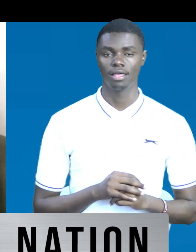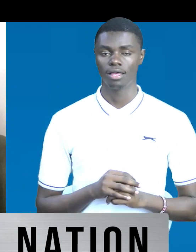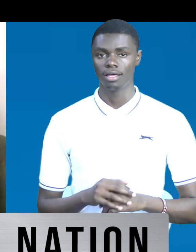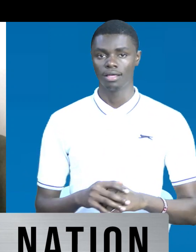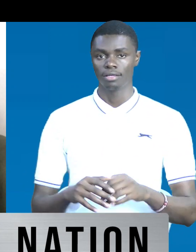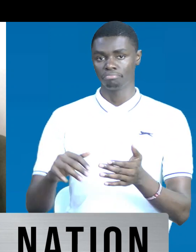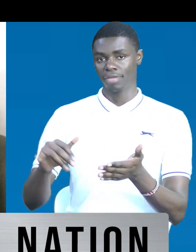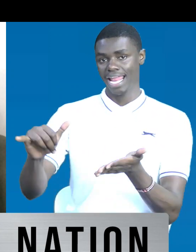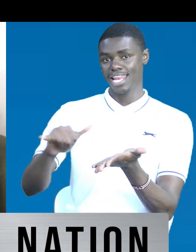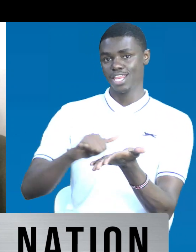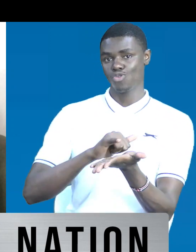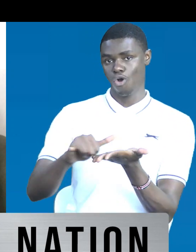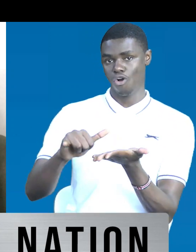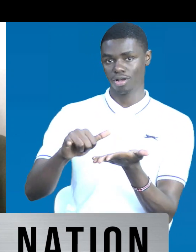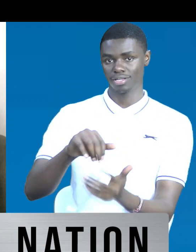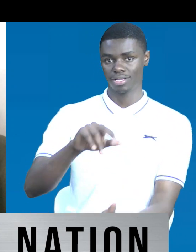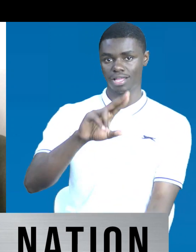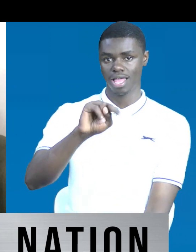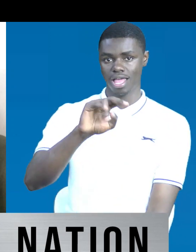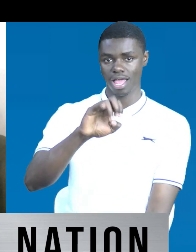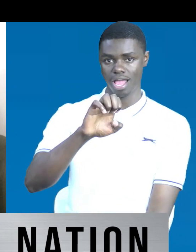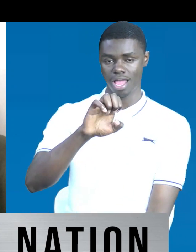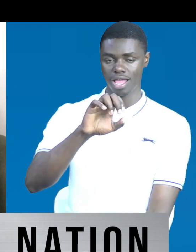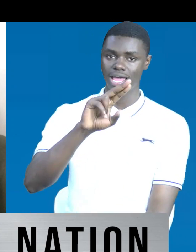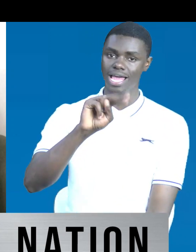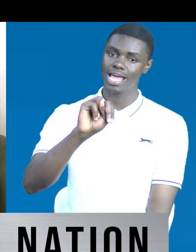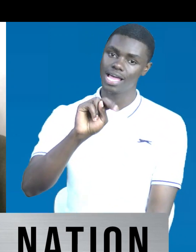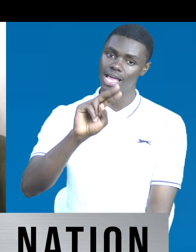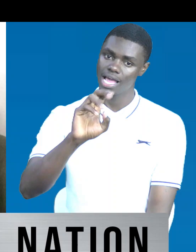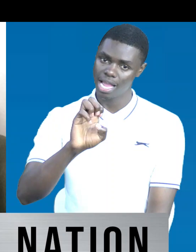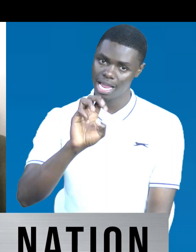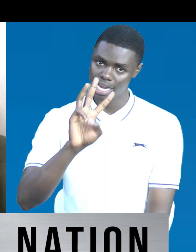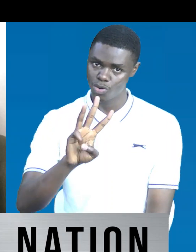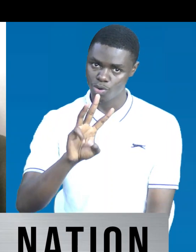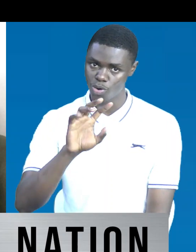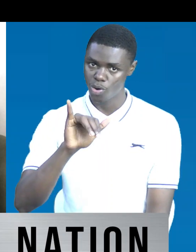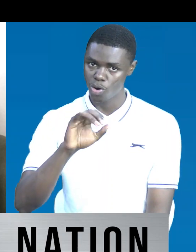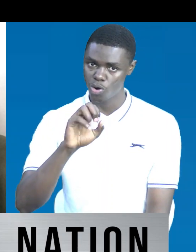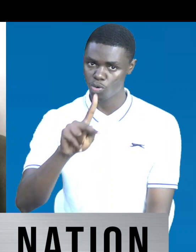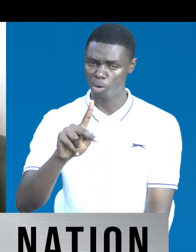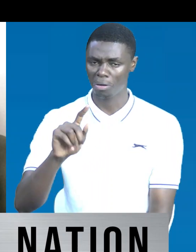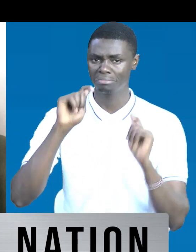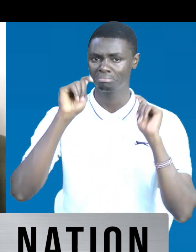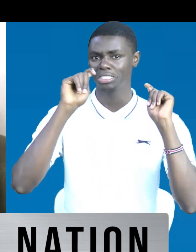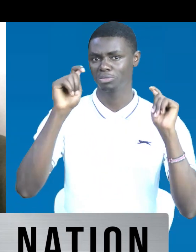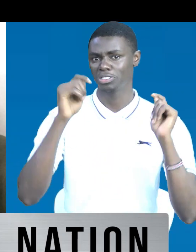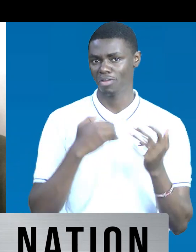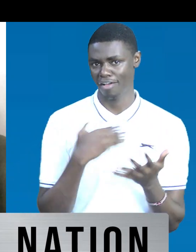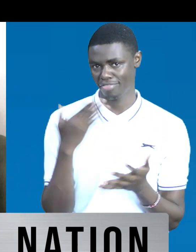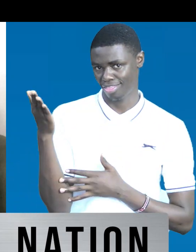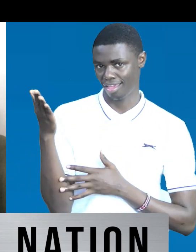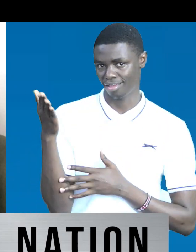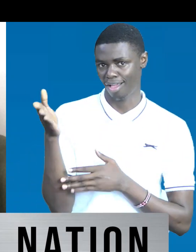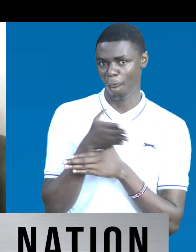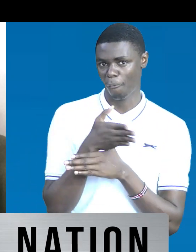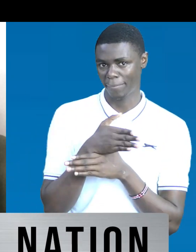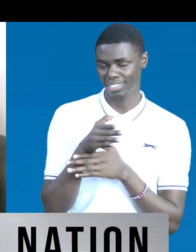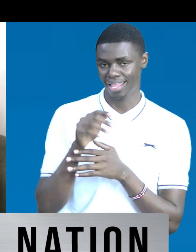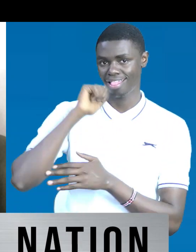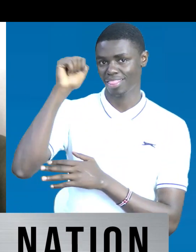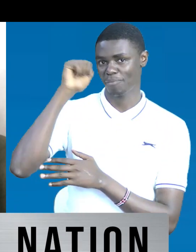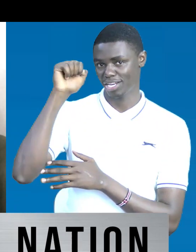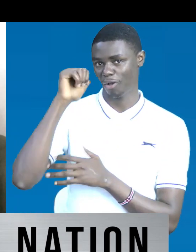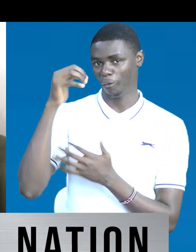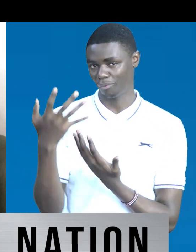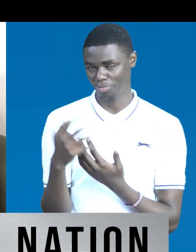New York. There were demonstrations in New York. Yeah, there was some kind yes. of the political